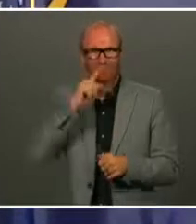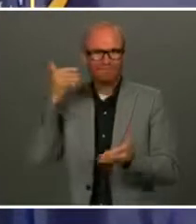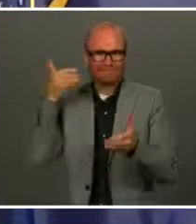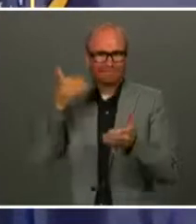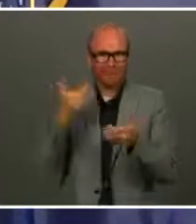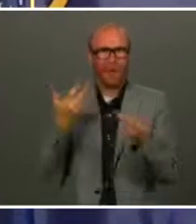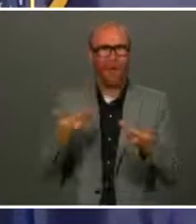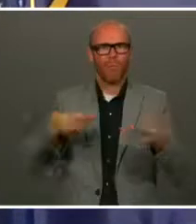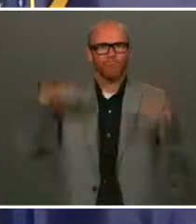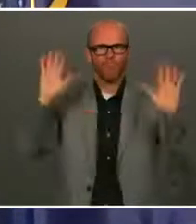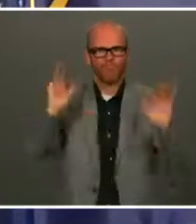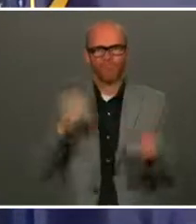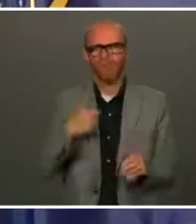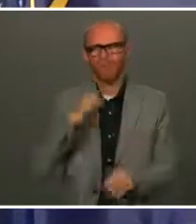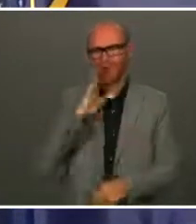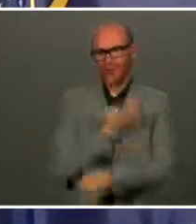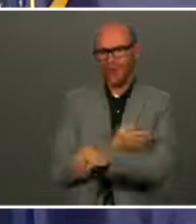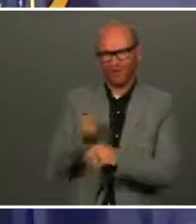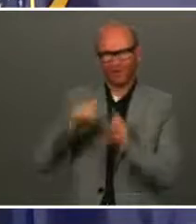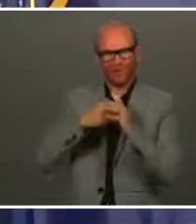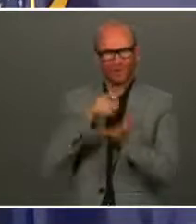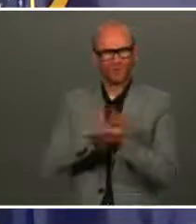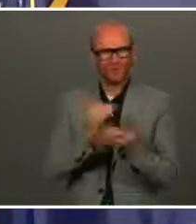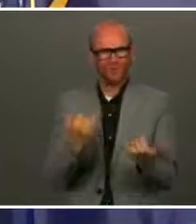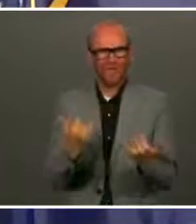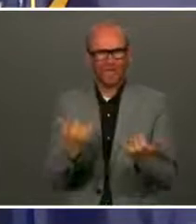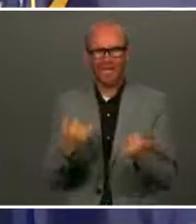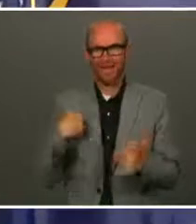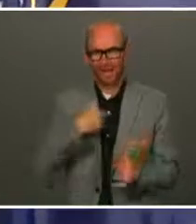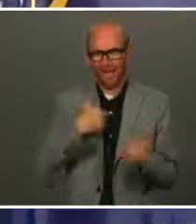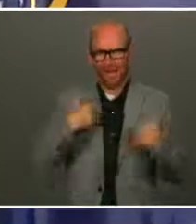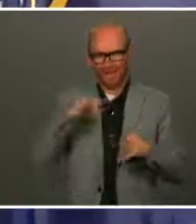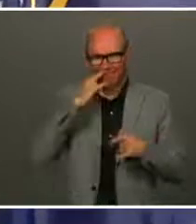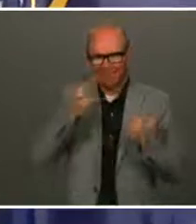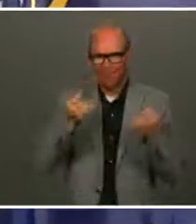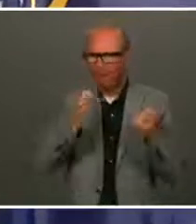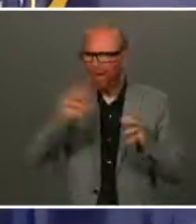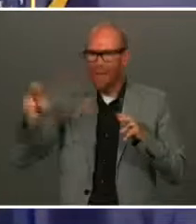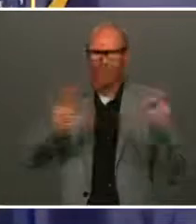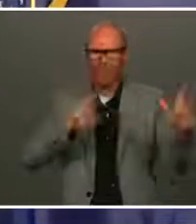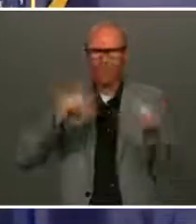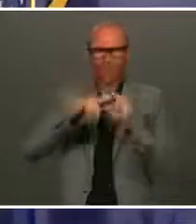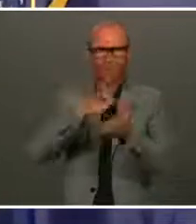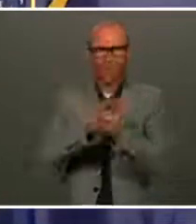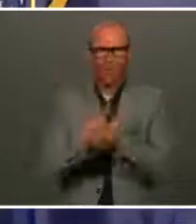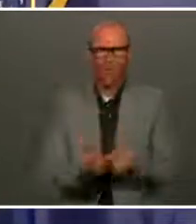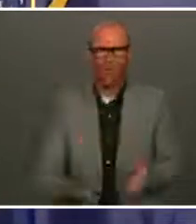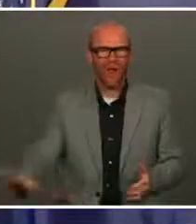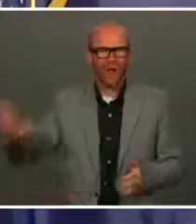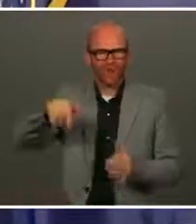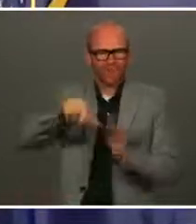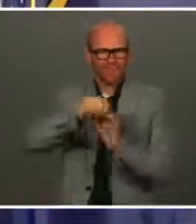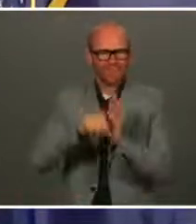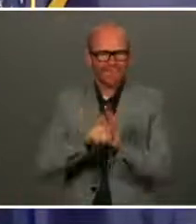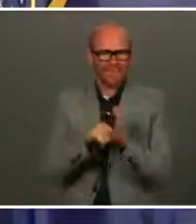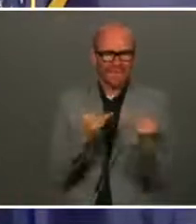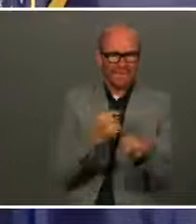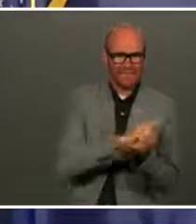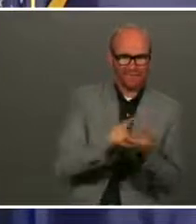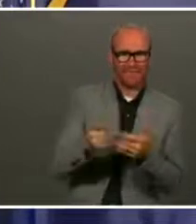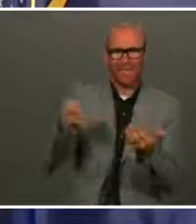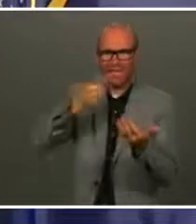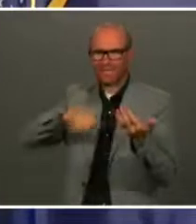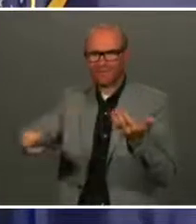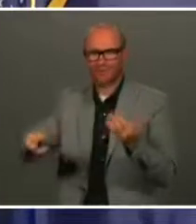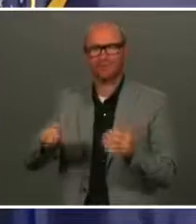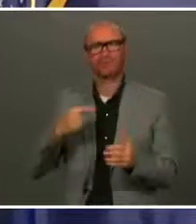I guess. My daughter started school today. We have school kids going back to school all across the state of Utah this week and next week. And I